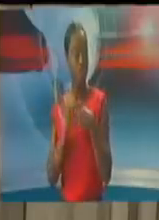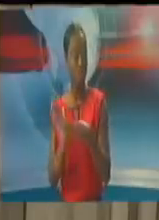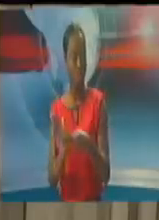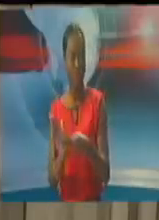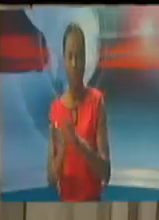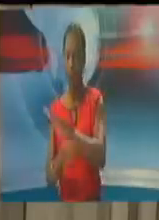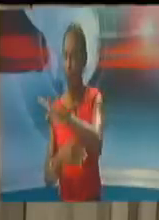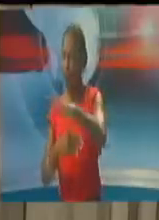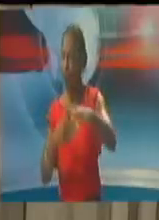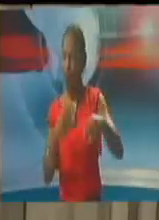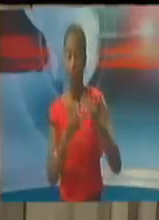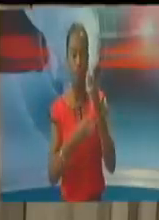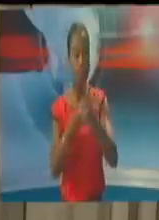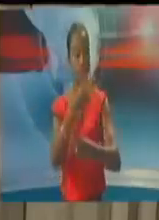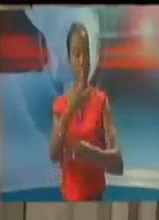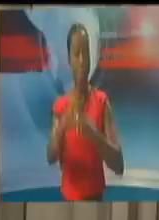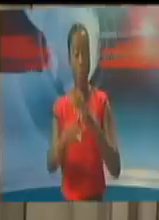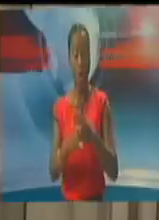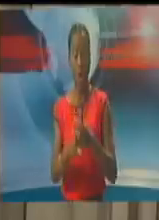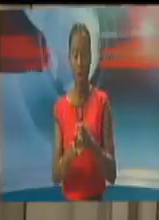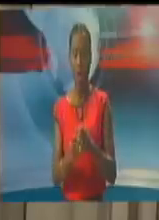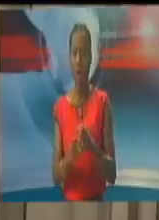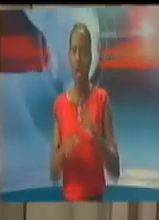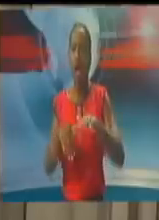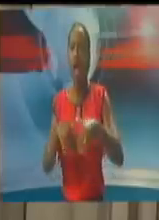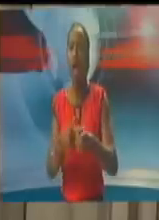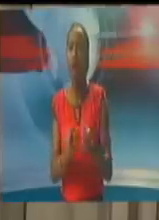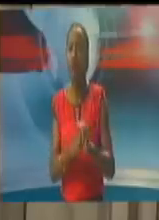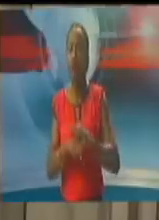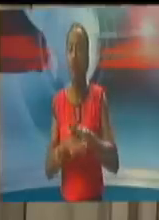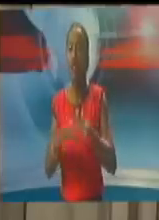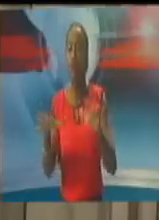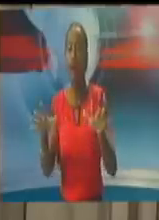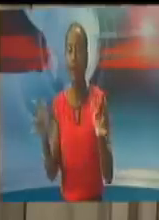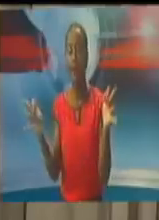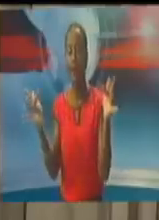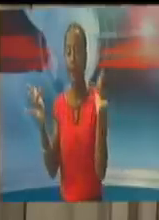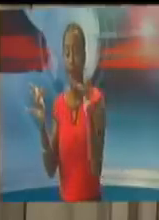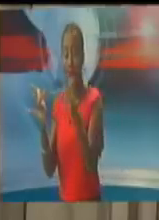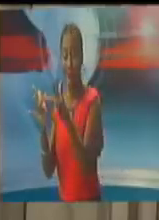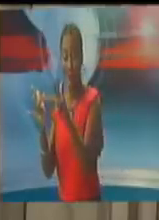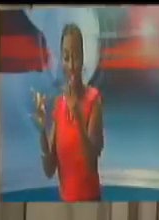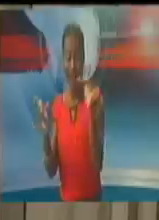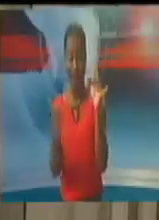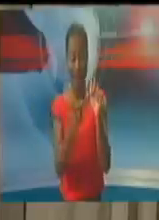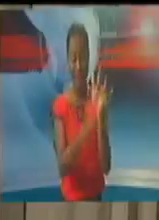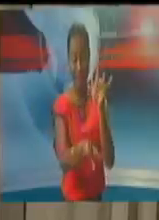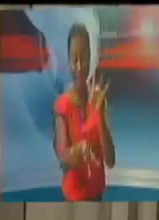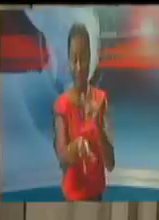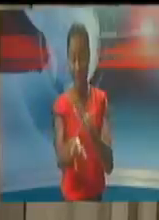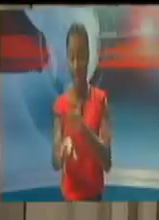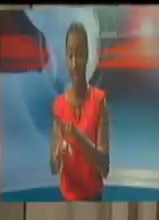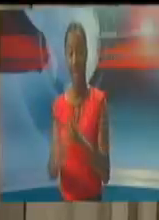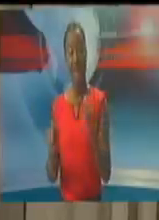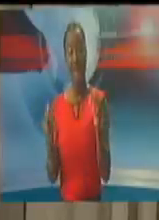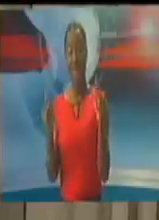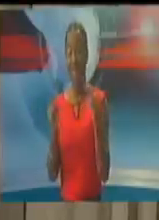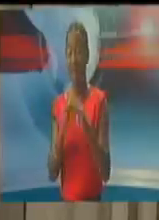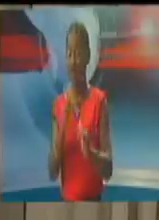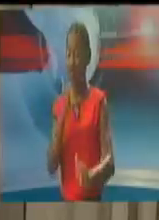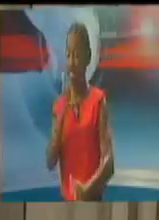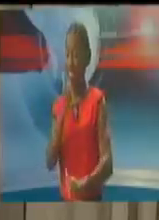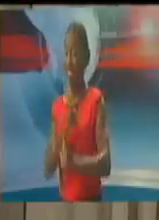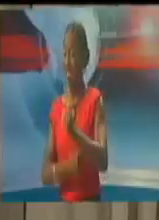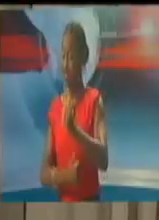This virus is spread by contact, and it is a very dangerous virus that can prey on some of the weaker in